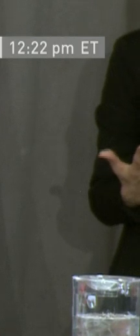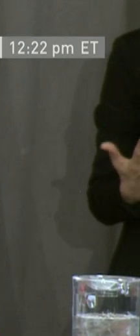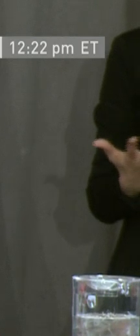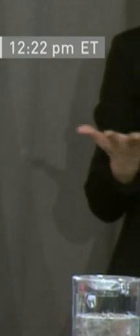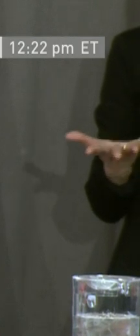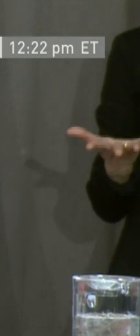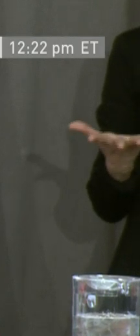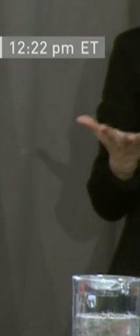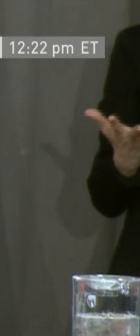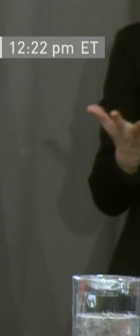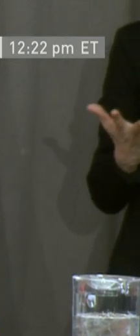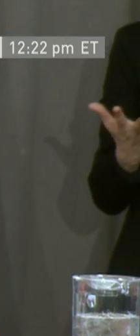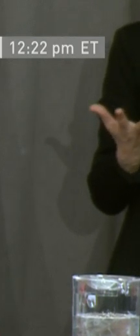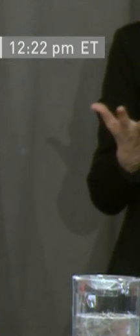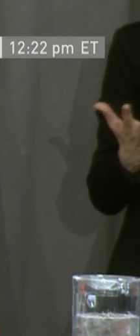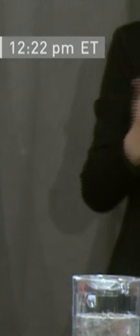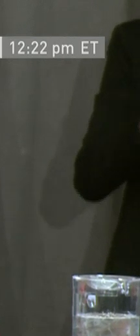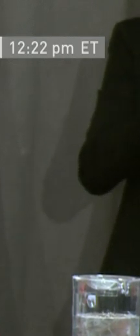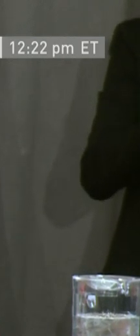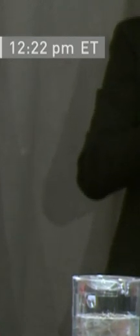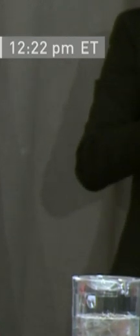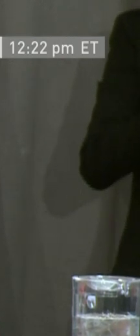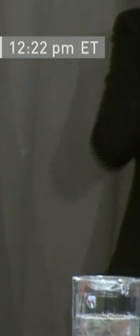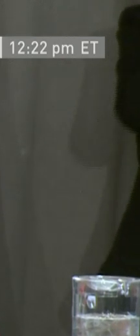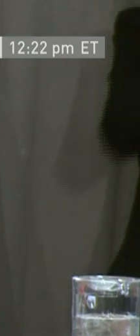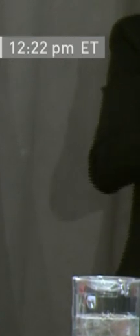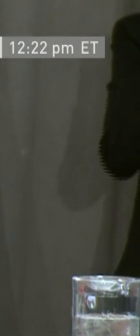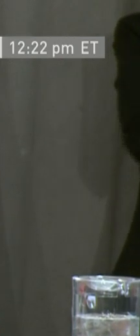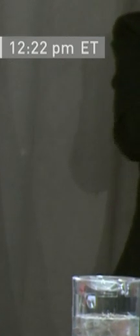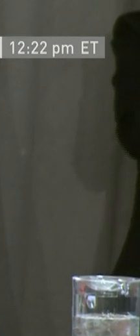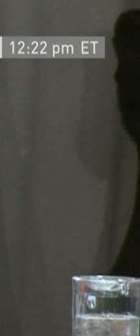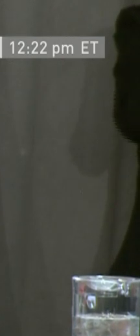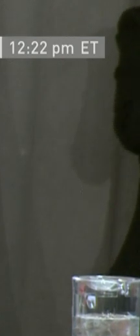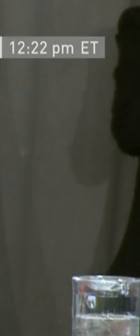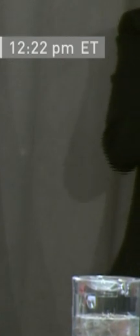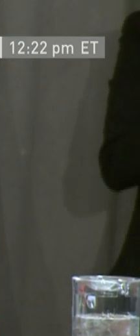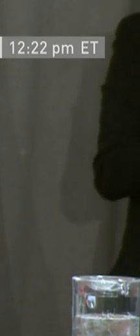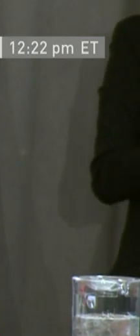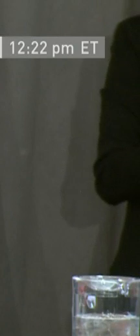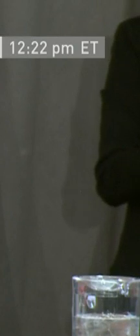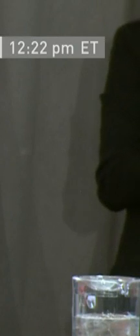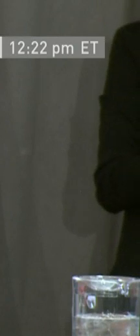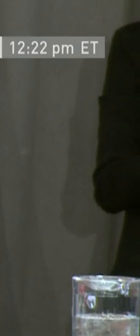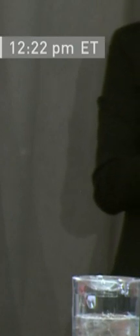world. And it is indeed vastly strengthened compared to